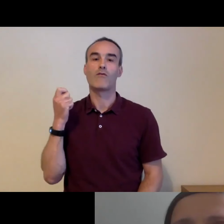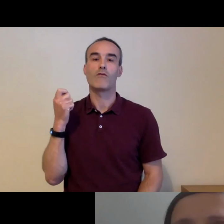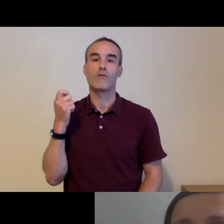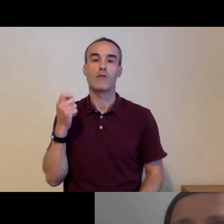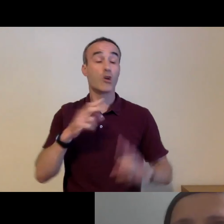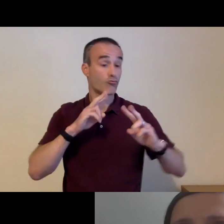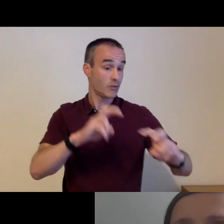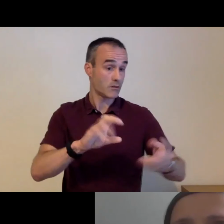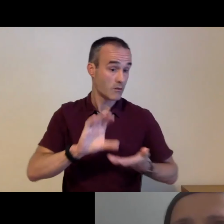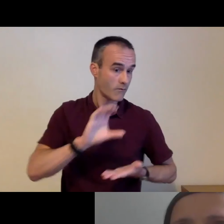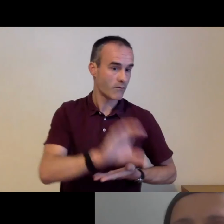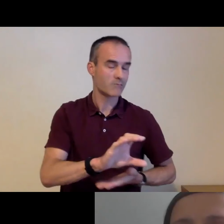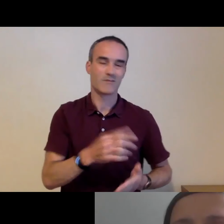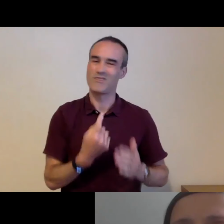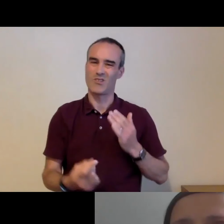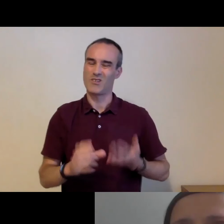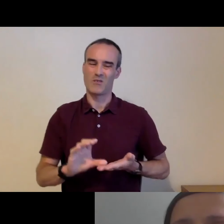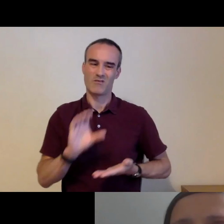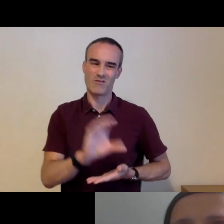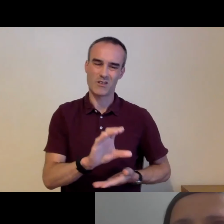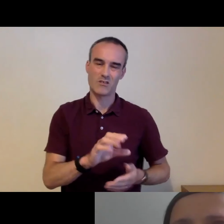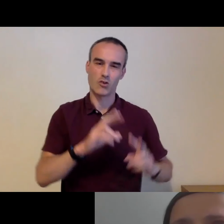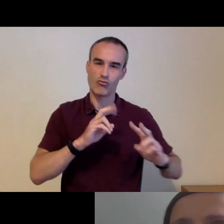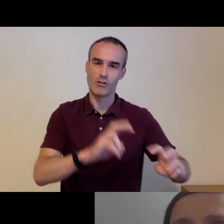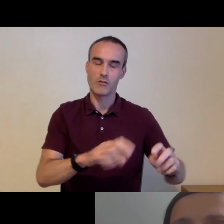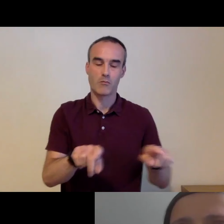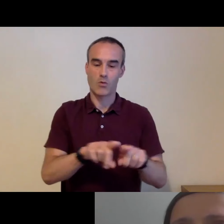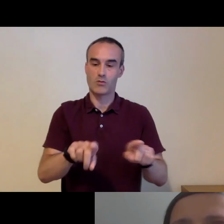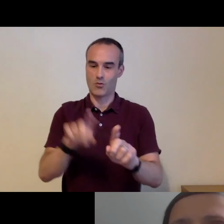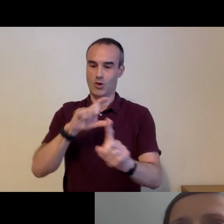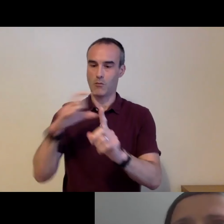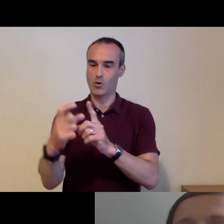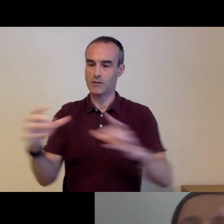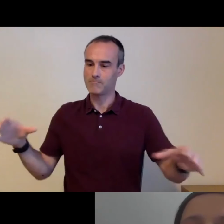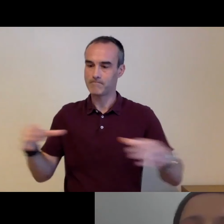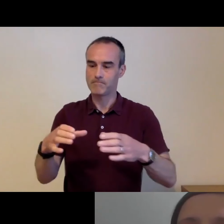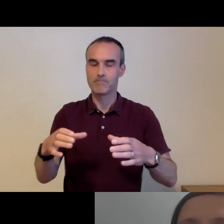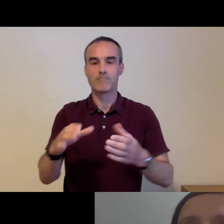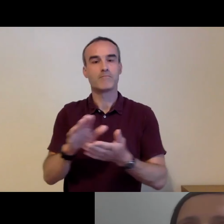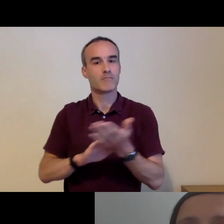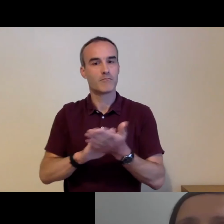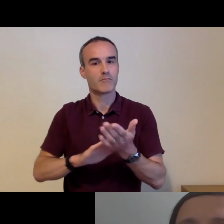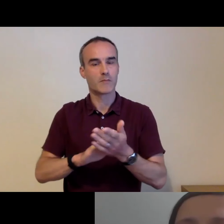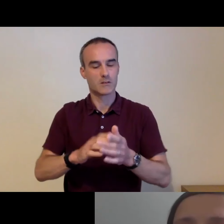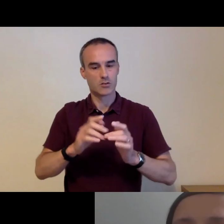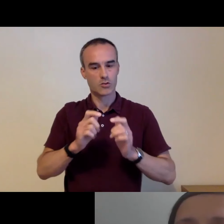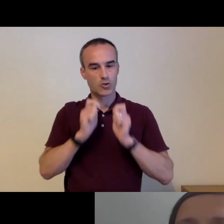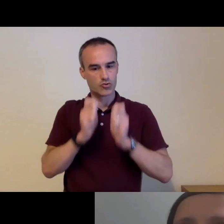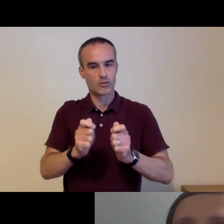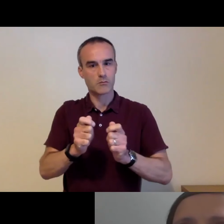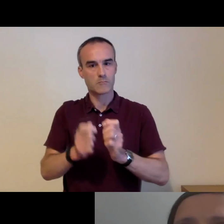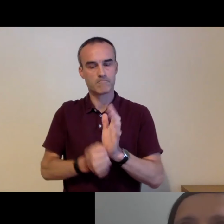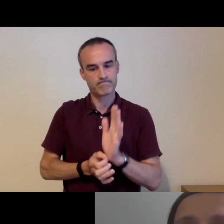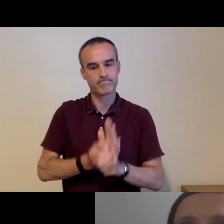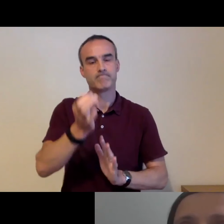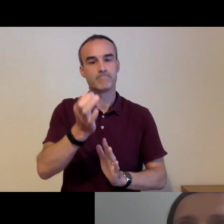it's not just about funding research. We also want to bring the community together to really accelerate the development of treatments. And that's why at the